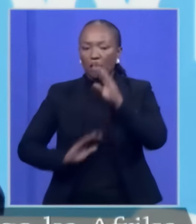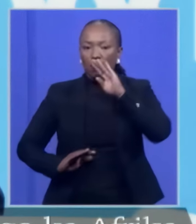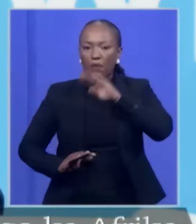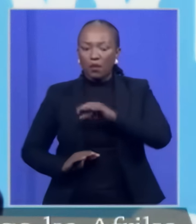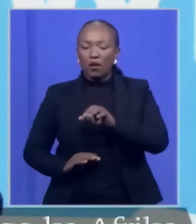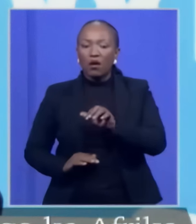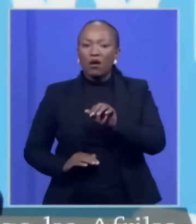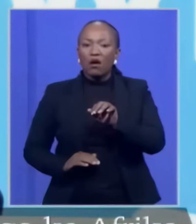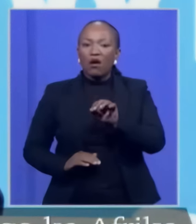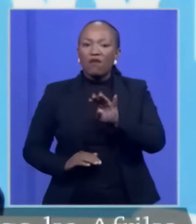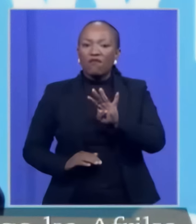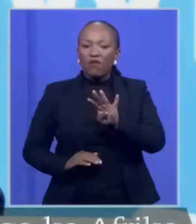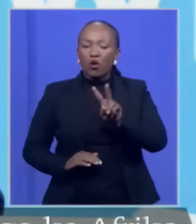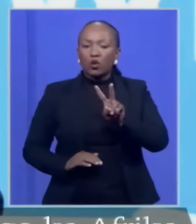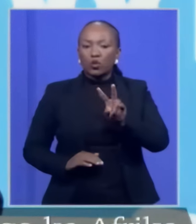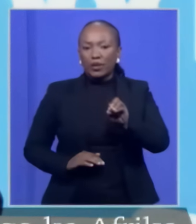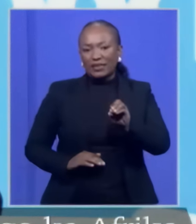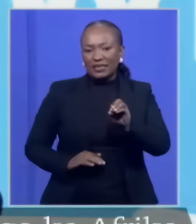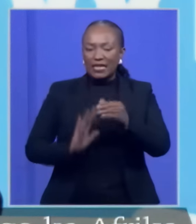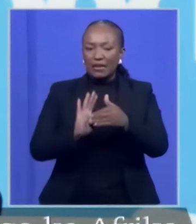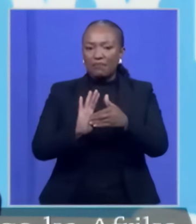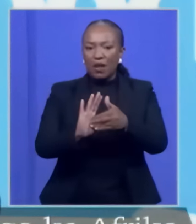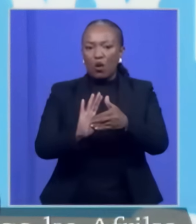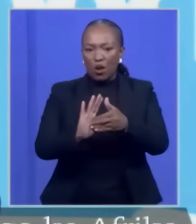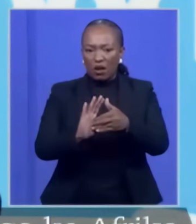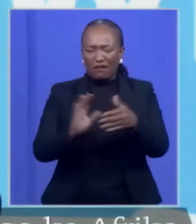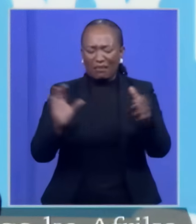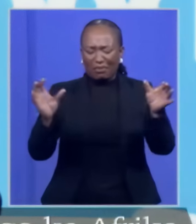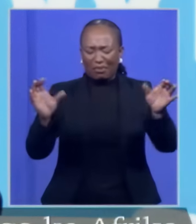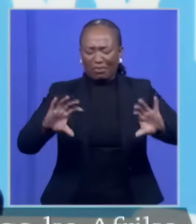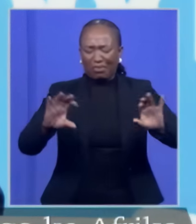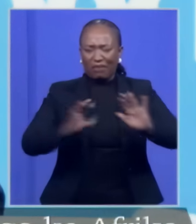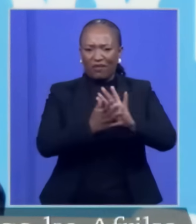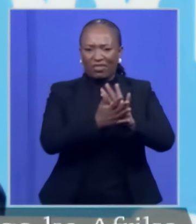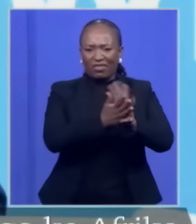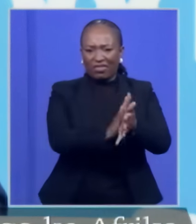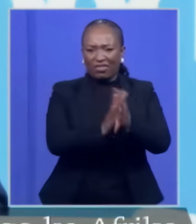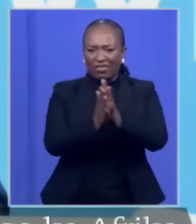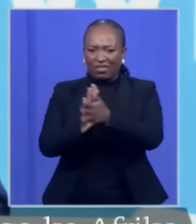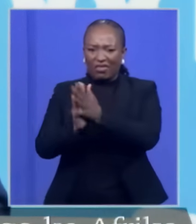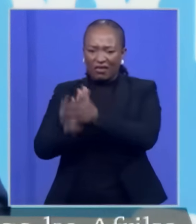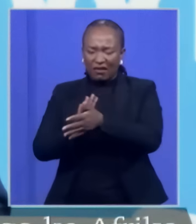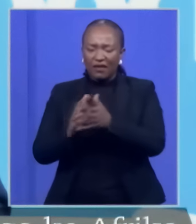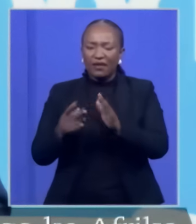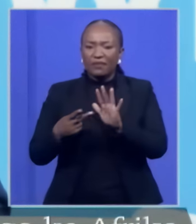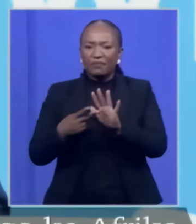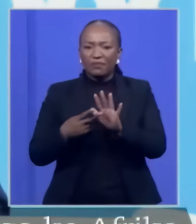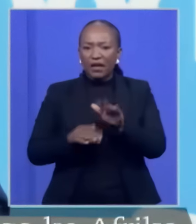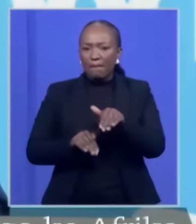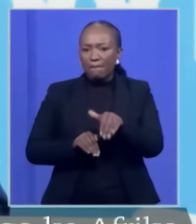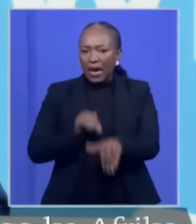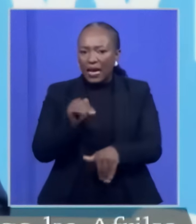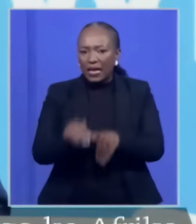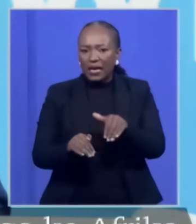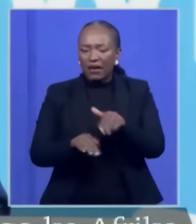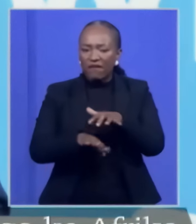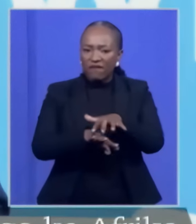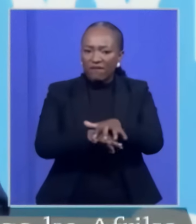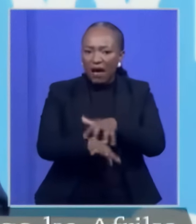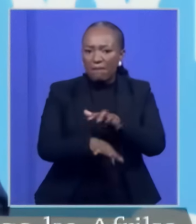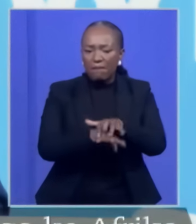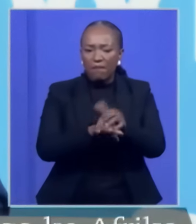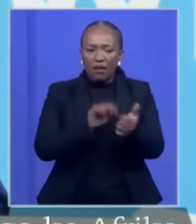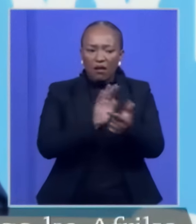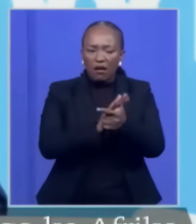million rand in value. The illegal mining farms, proliferation and human